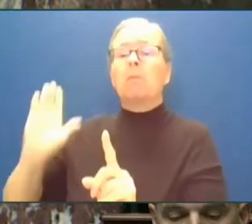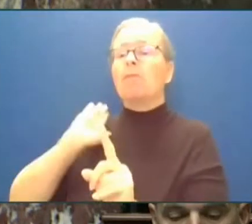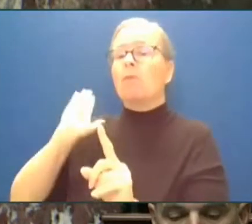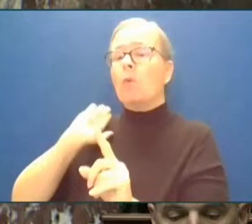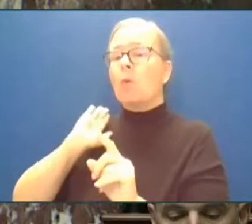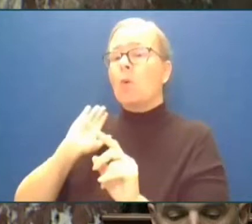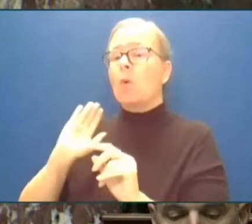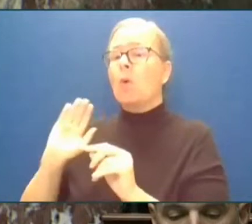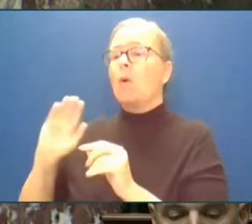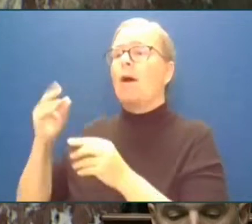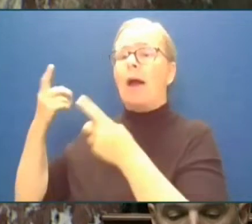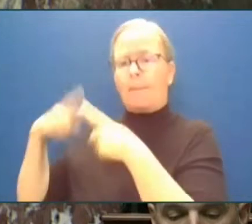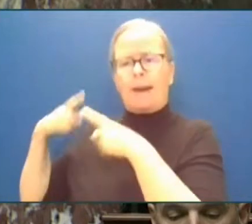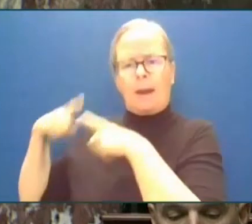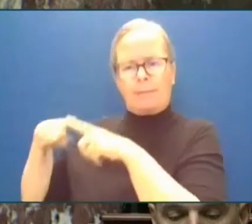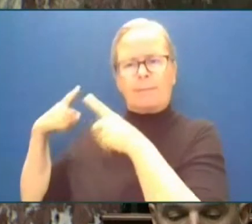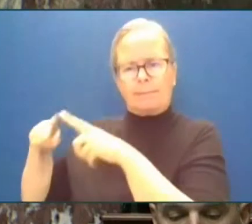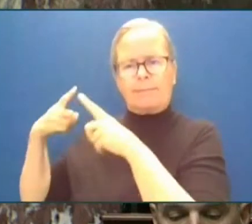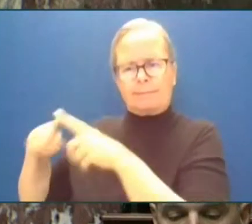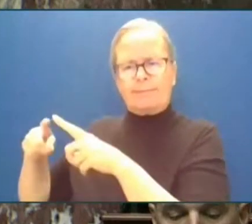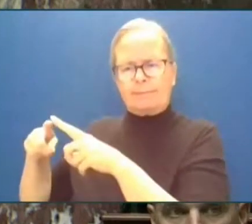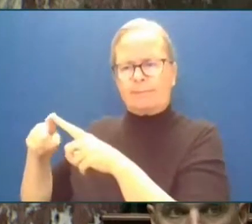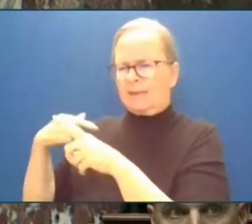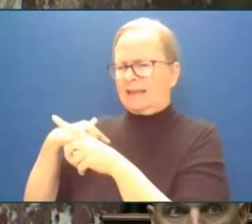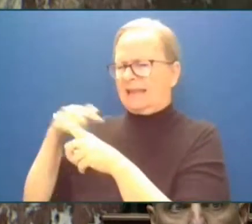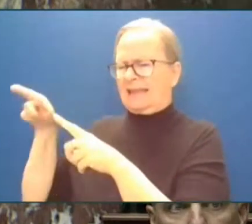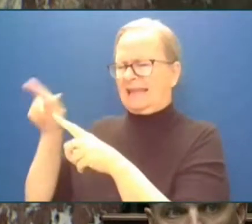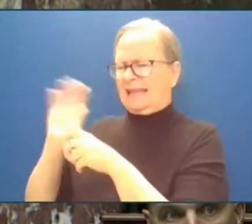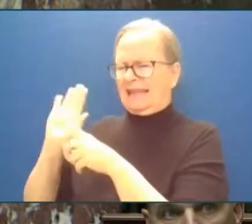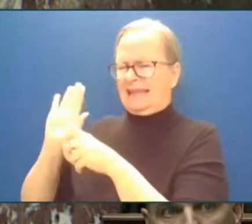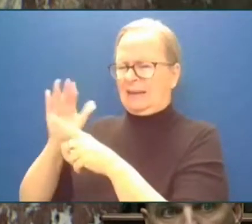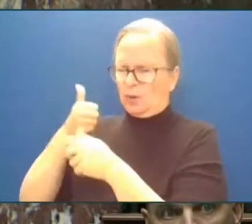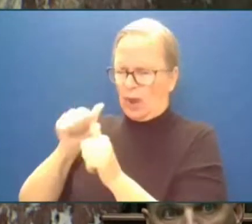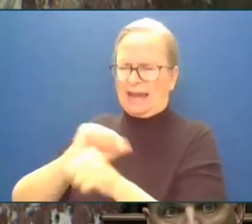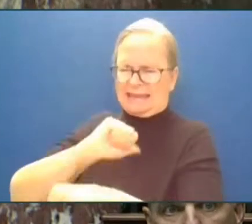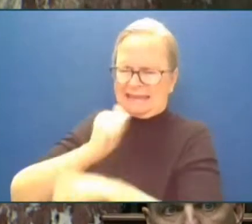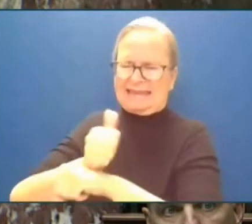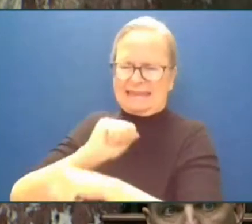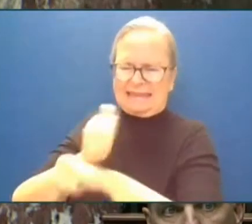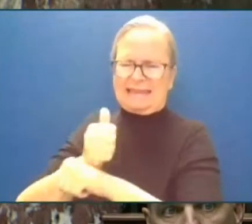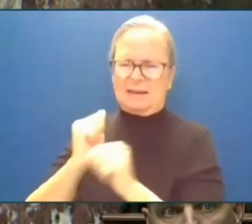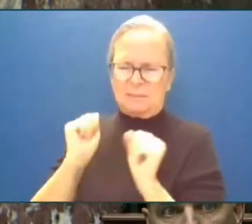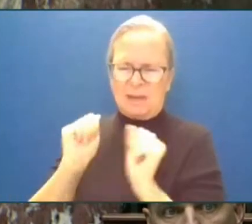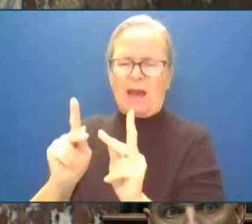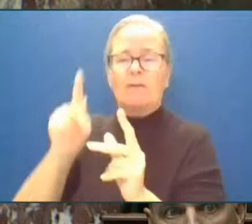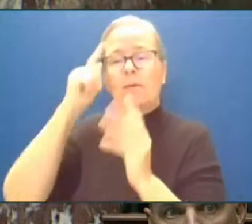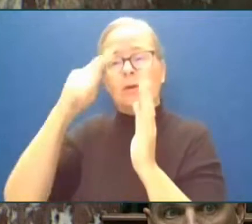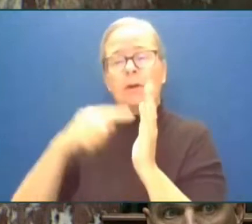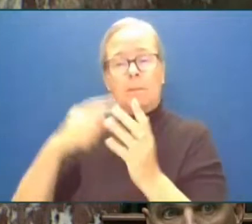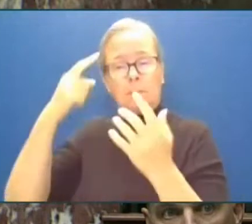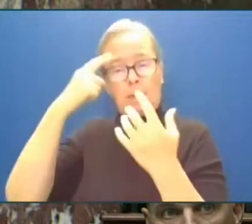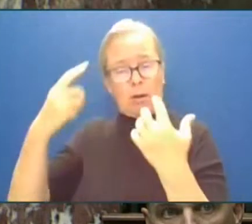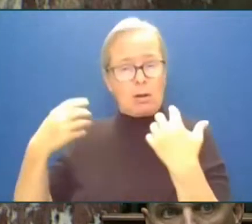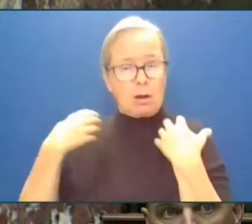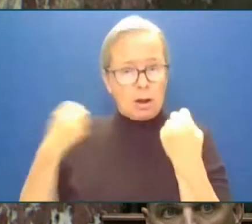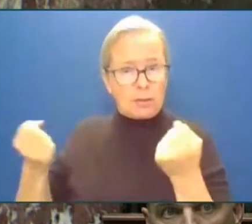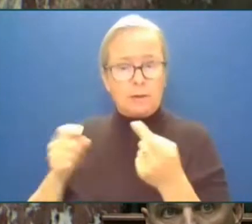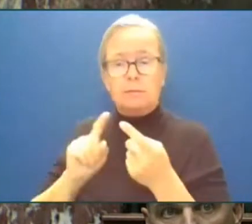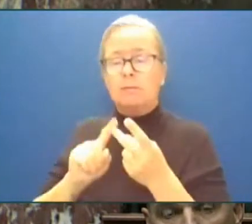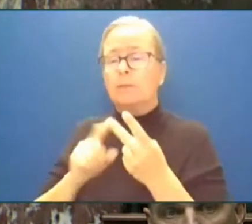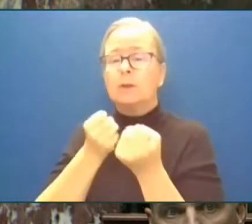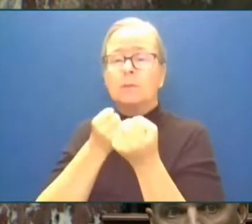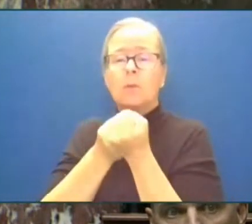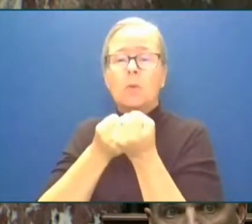to re-implement. Services in mental health and support for people with addictions, which is the cause, of course, Mr.